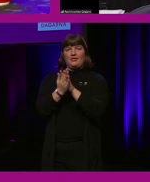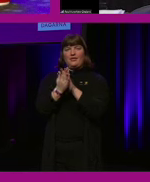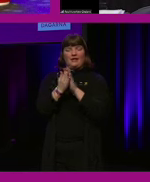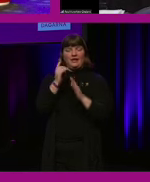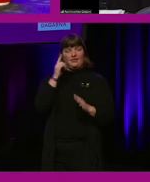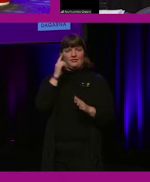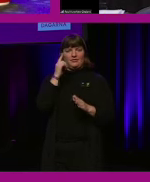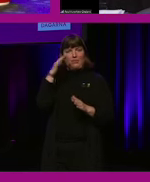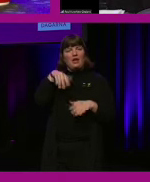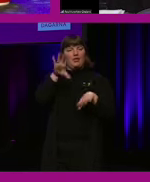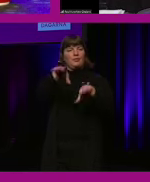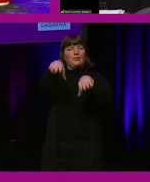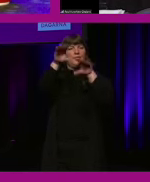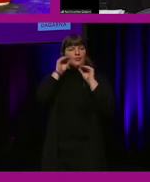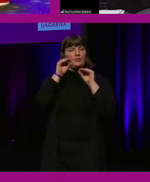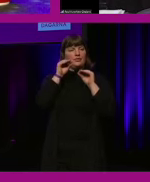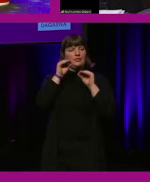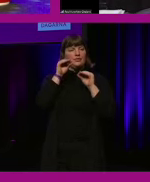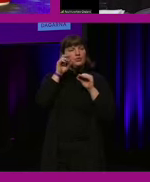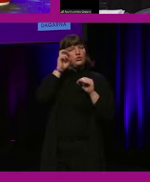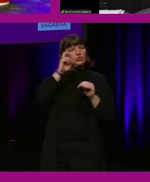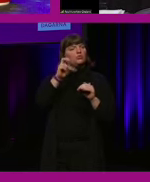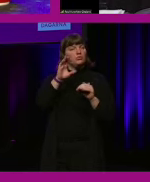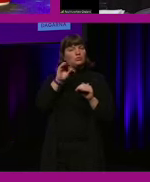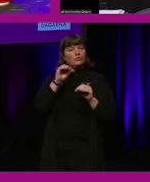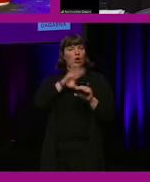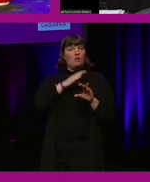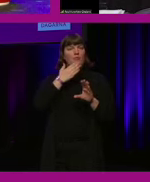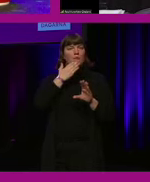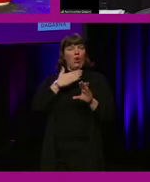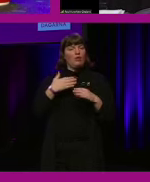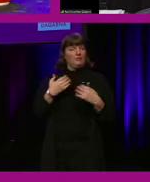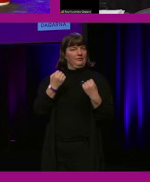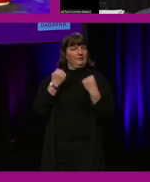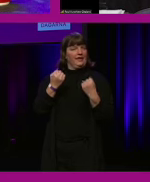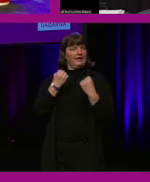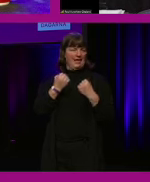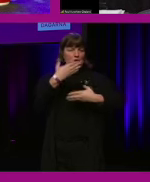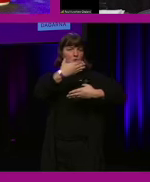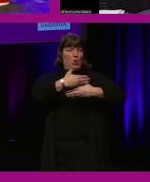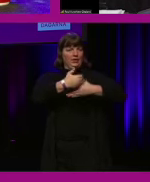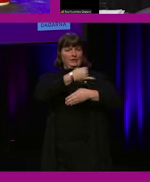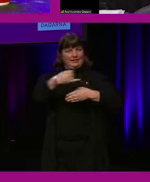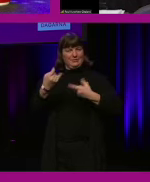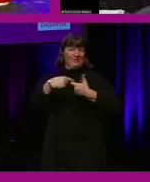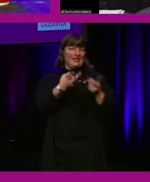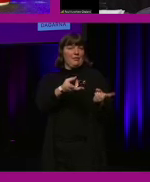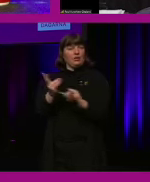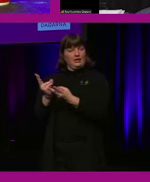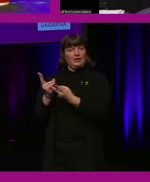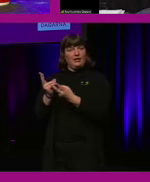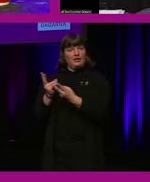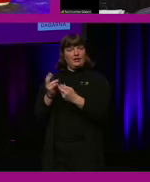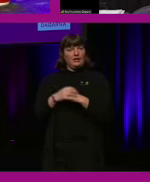explicated, understood, but it seems to me they do play a really important role in a democracy. These